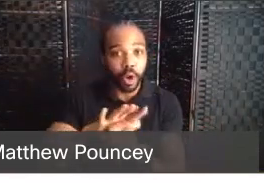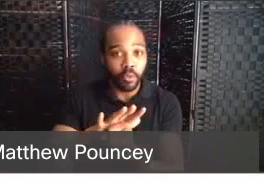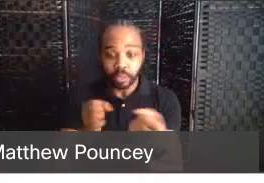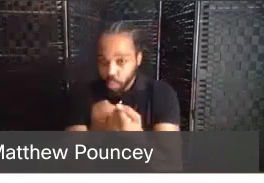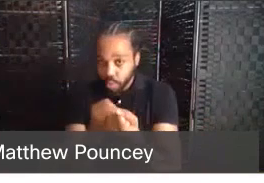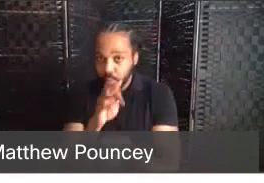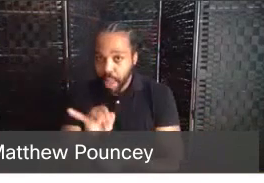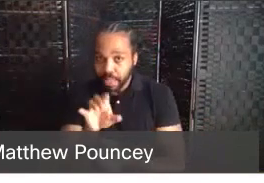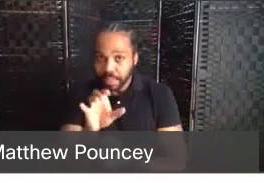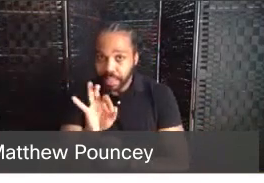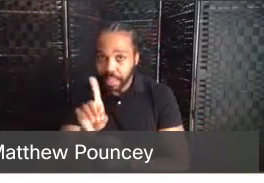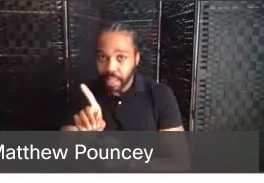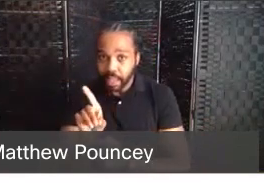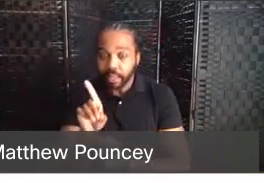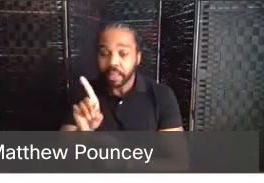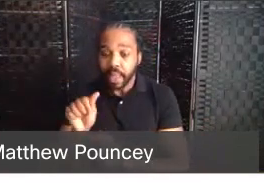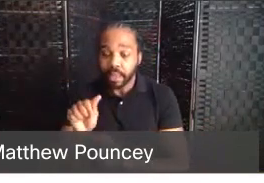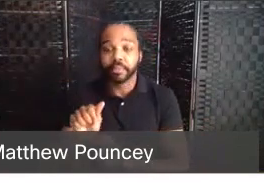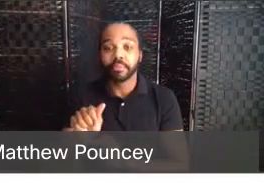of 8.29%.